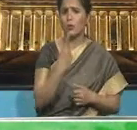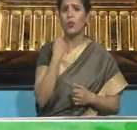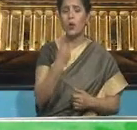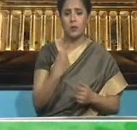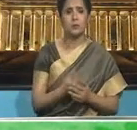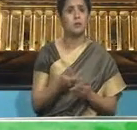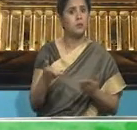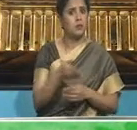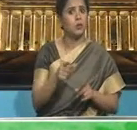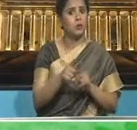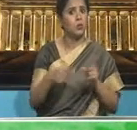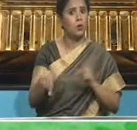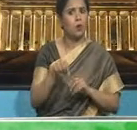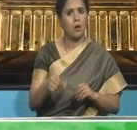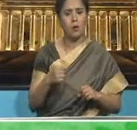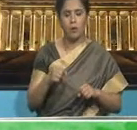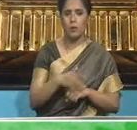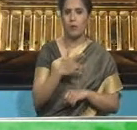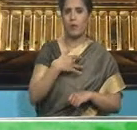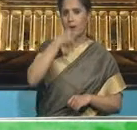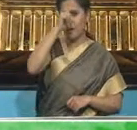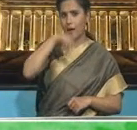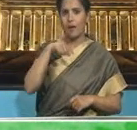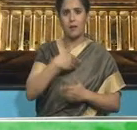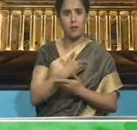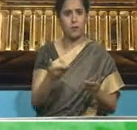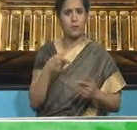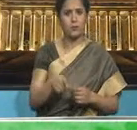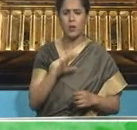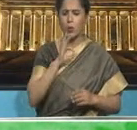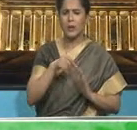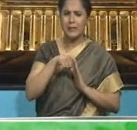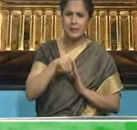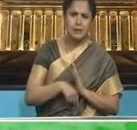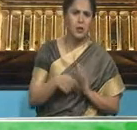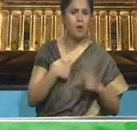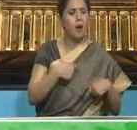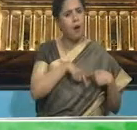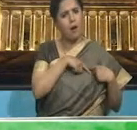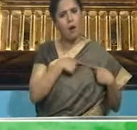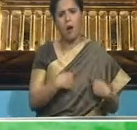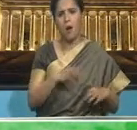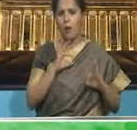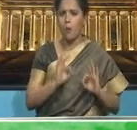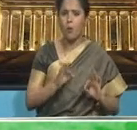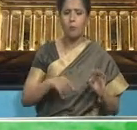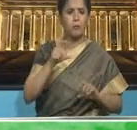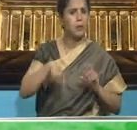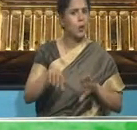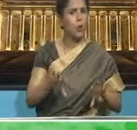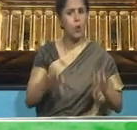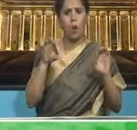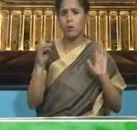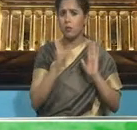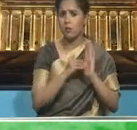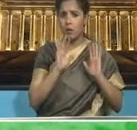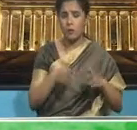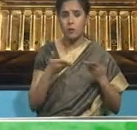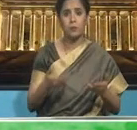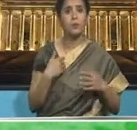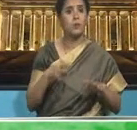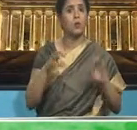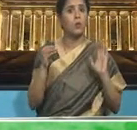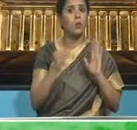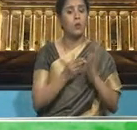is the essence of India. That essence was at the heart of the Constitution, which has